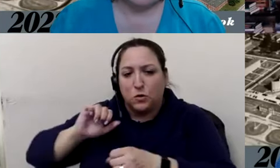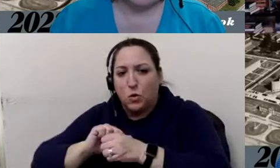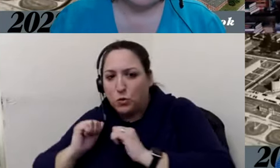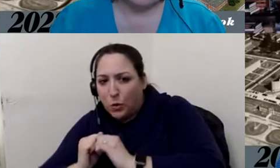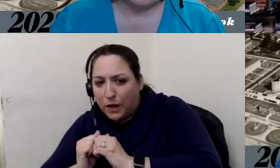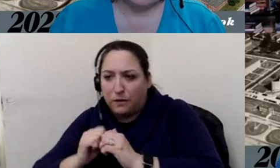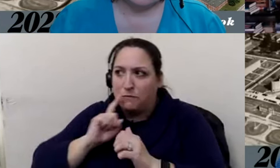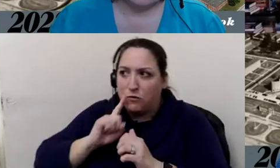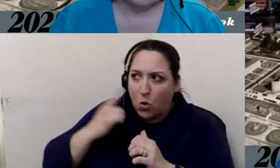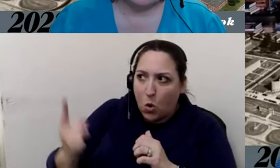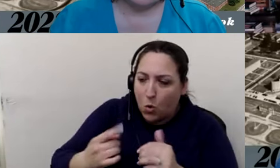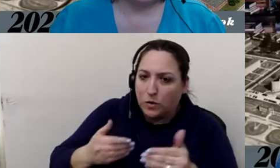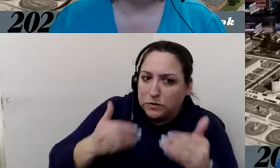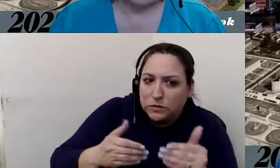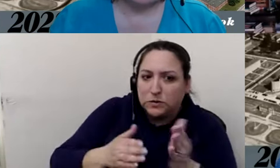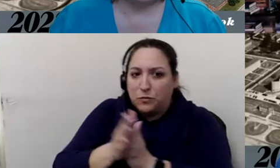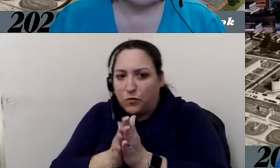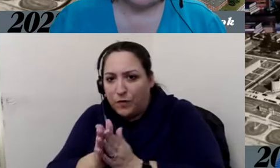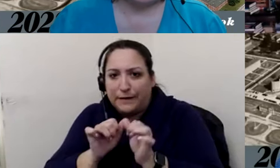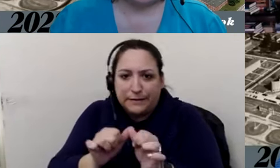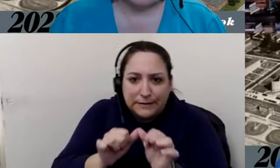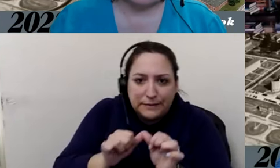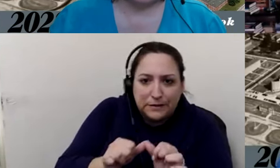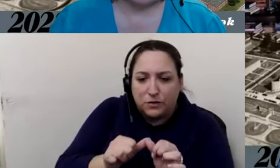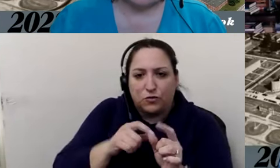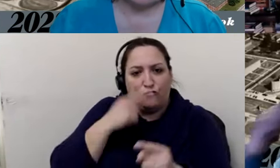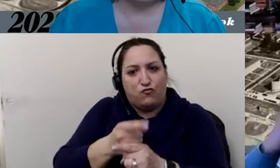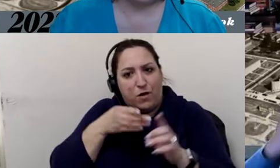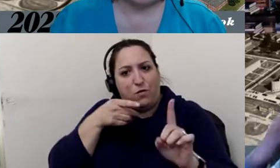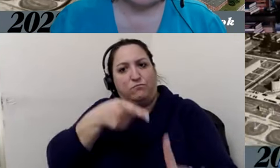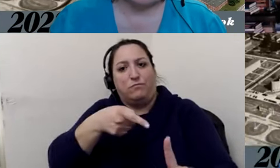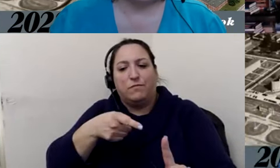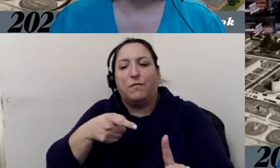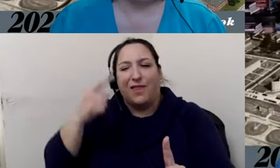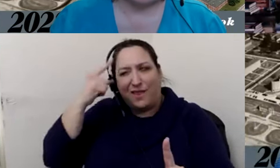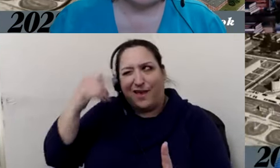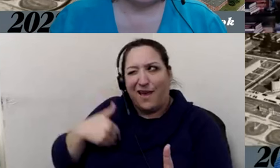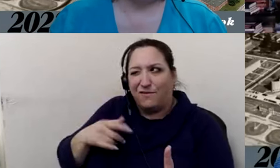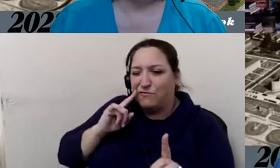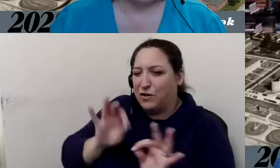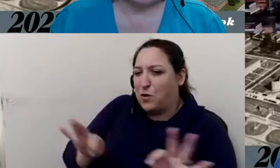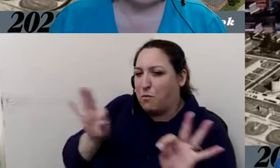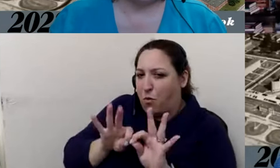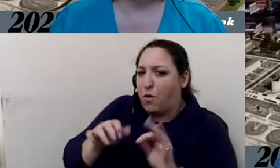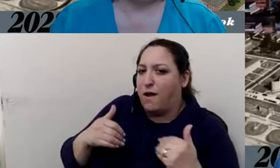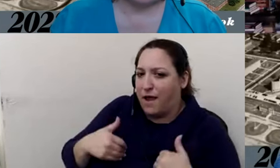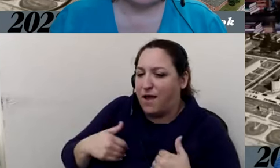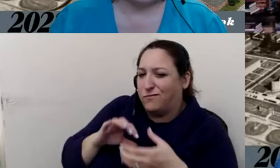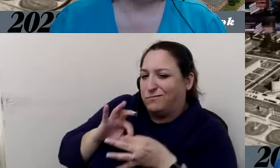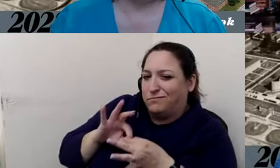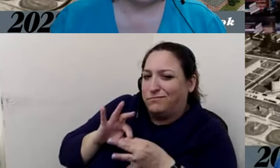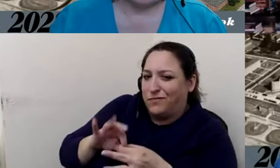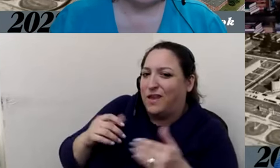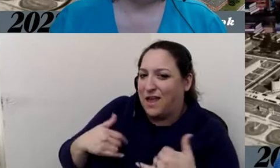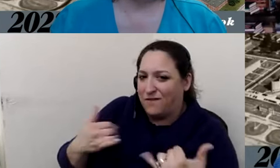make sure that we're always moving and motivated to continue to move in the right direction. So I think we have a really important relationship,